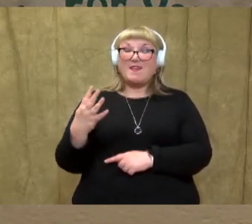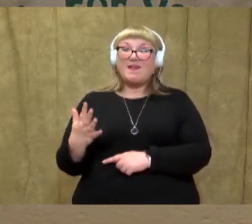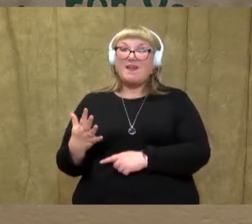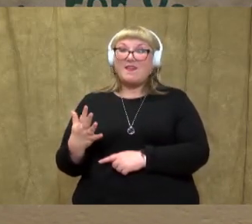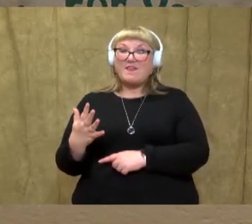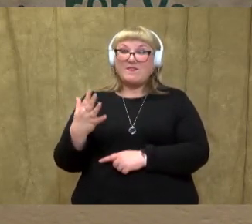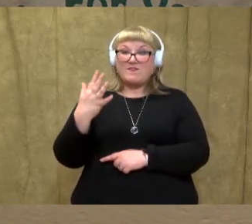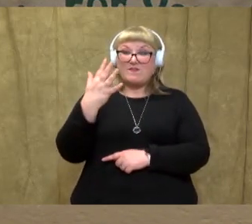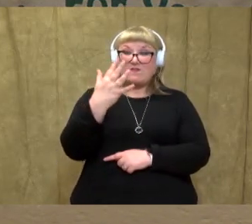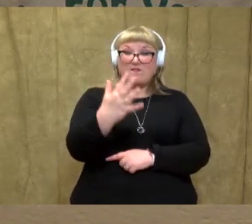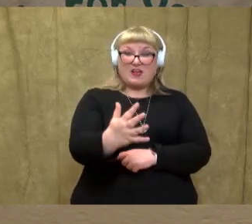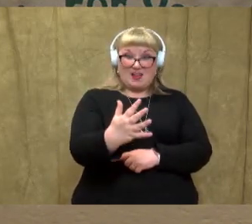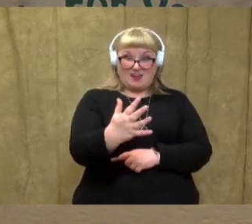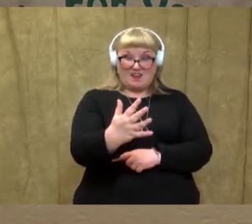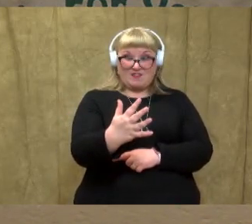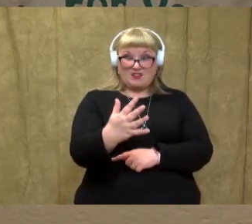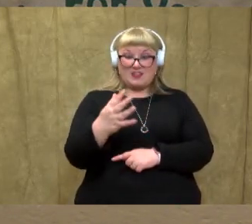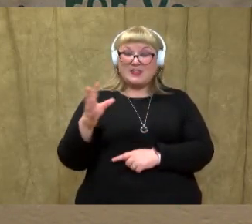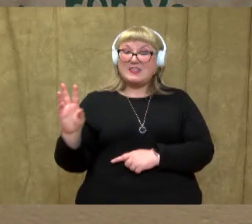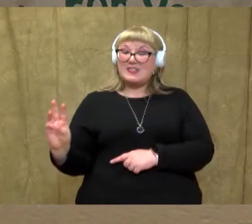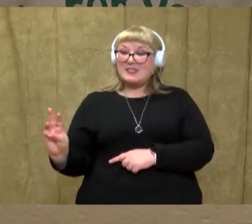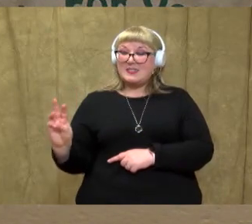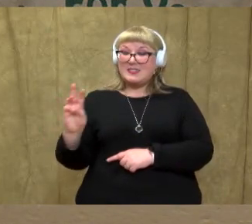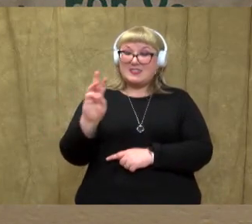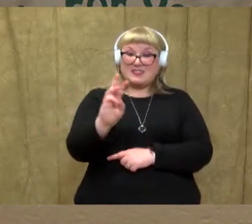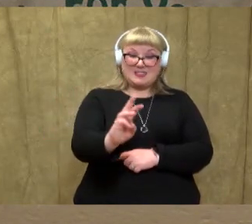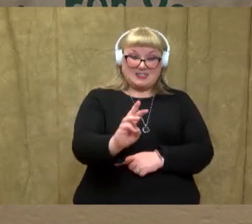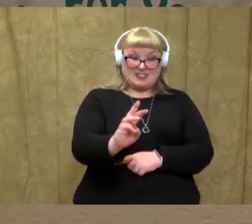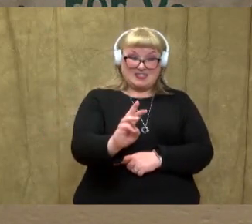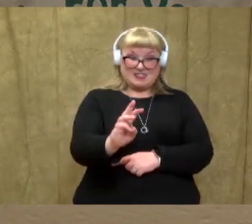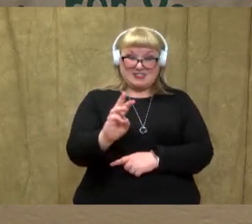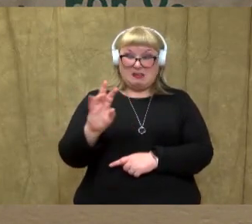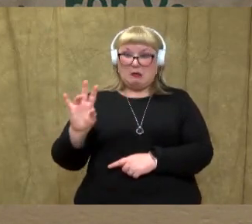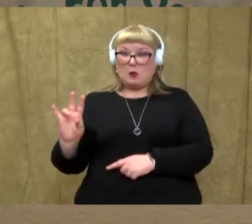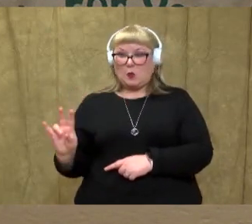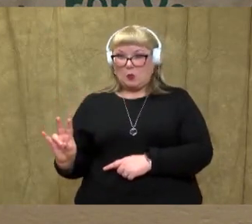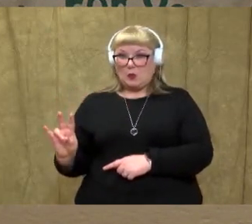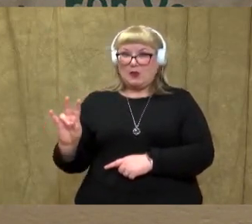4, 5, 6,